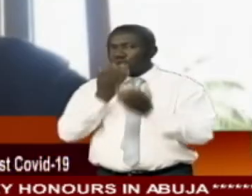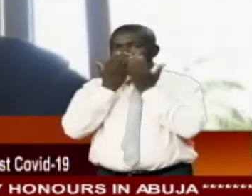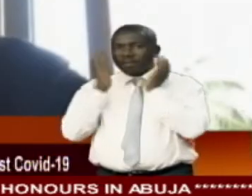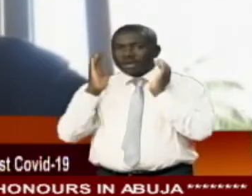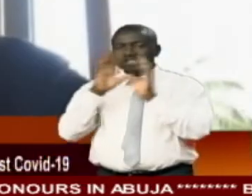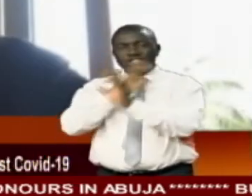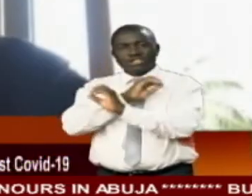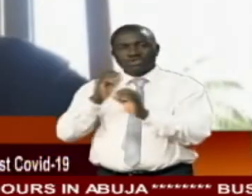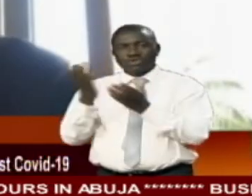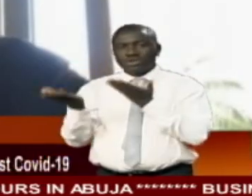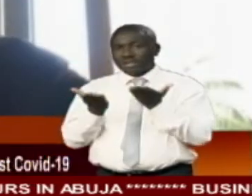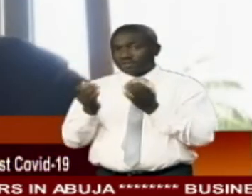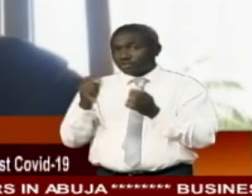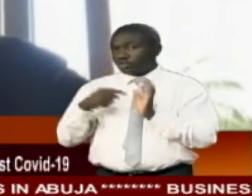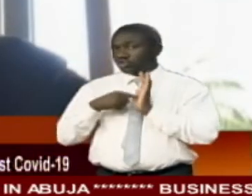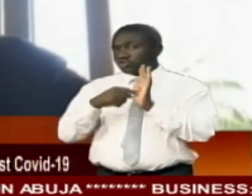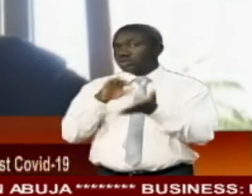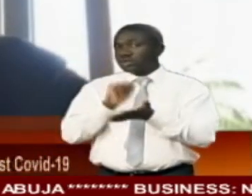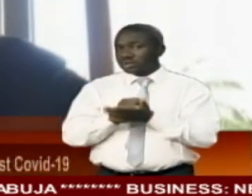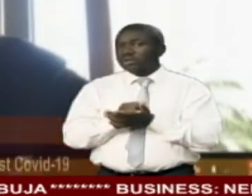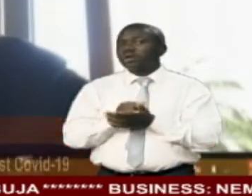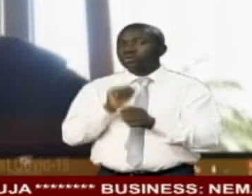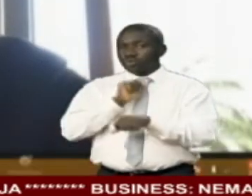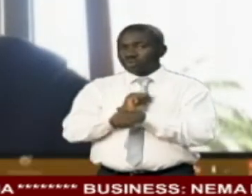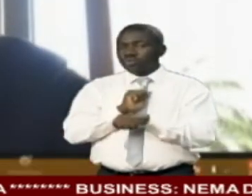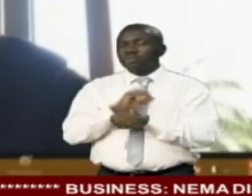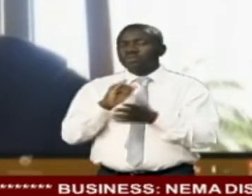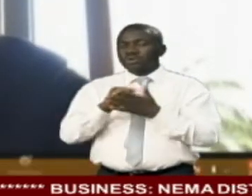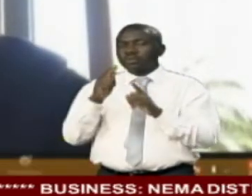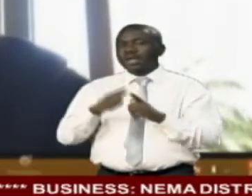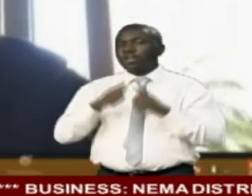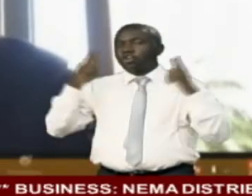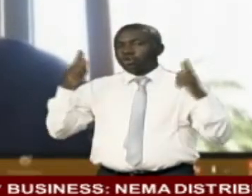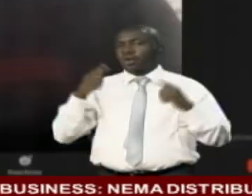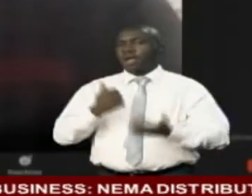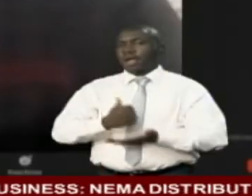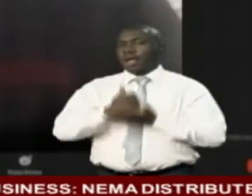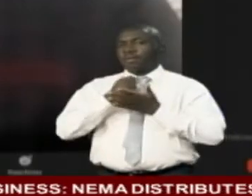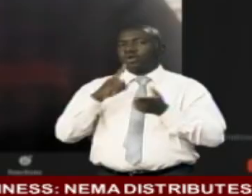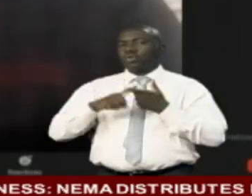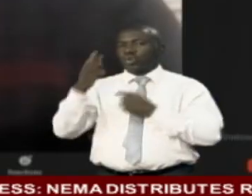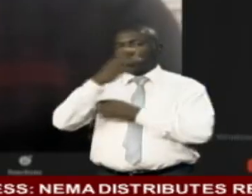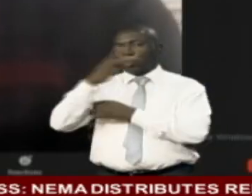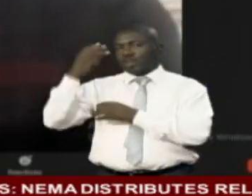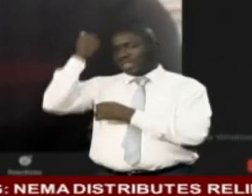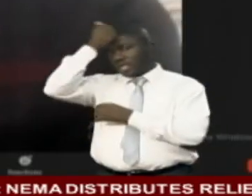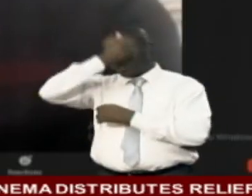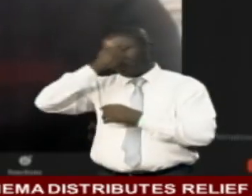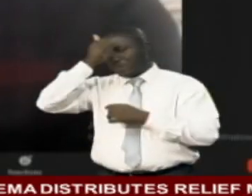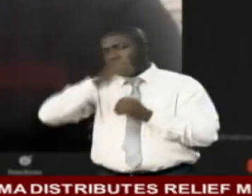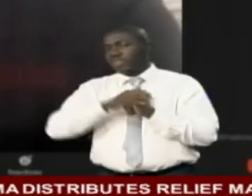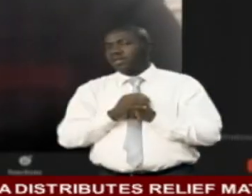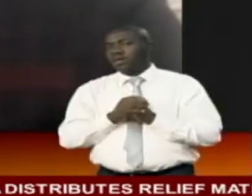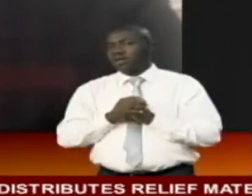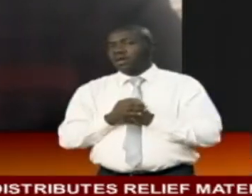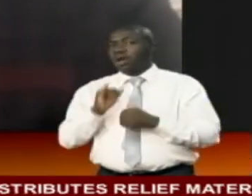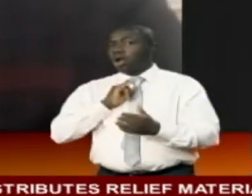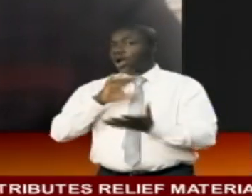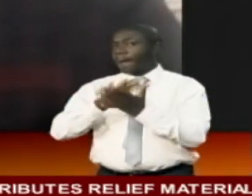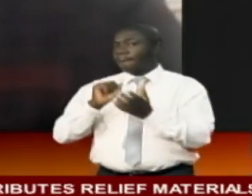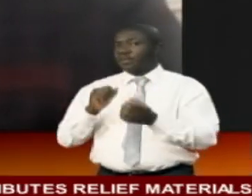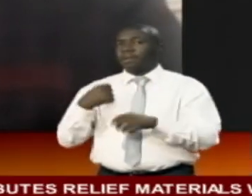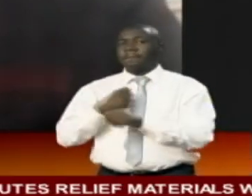can enhance that and show that work, I think that will be a great help to our region. I believe we should ensure that